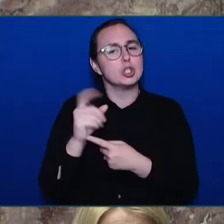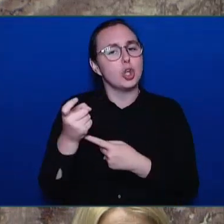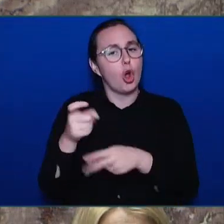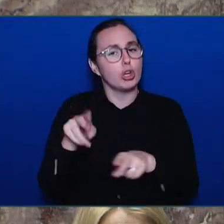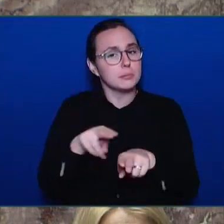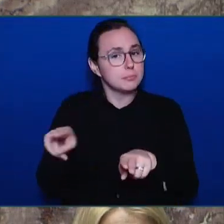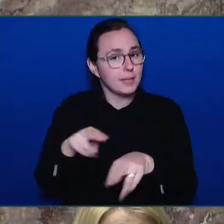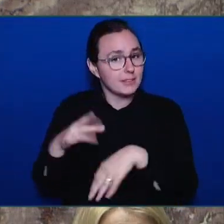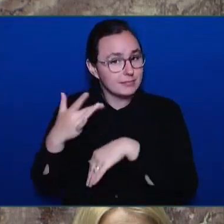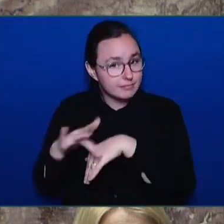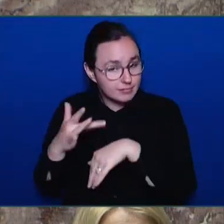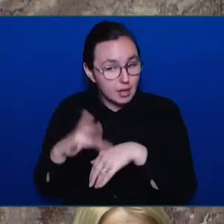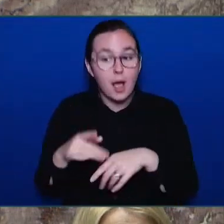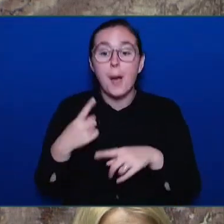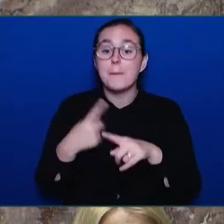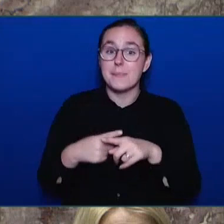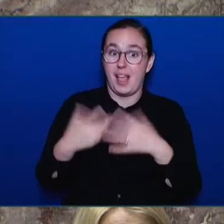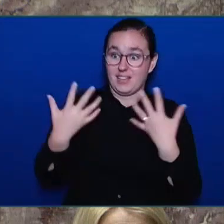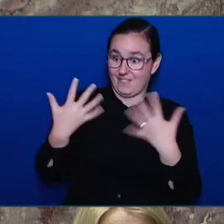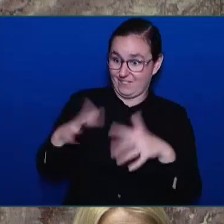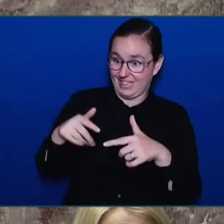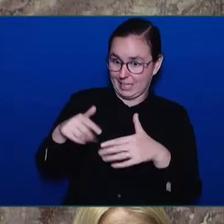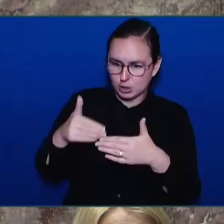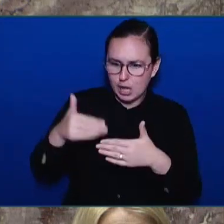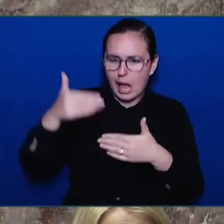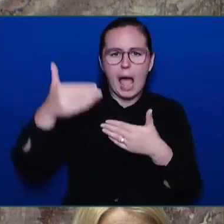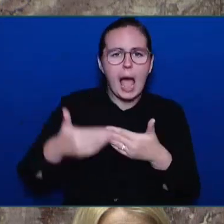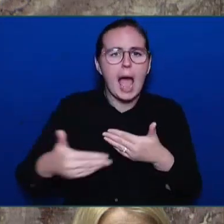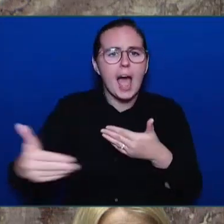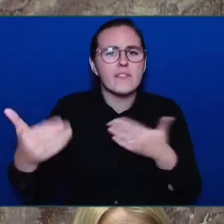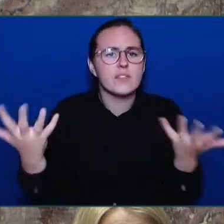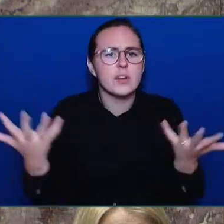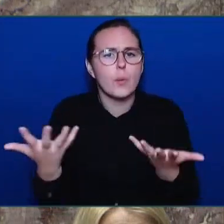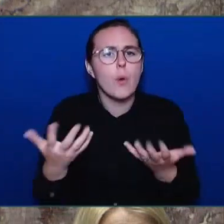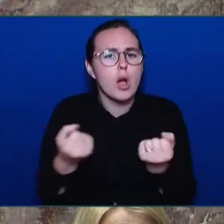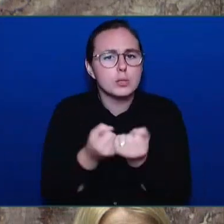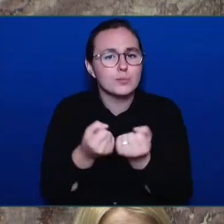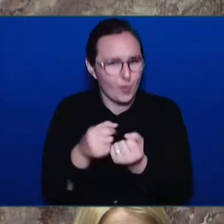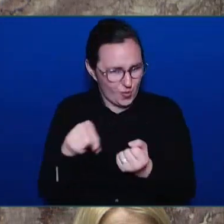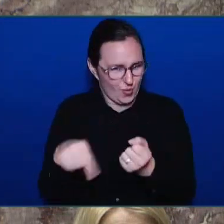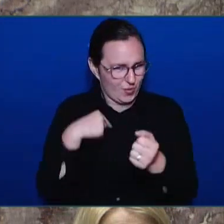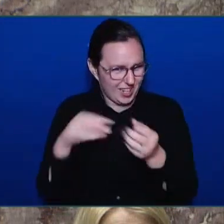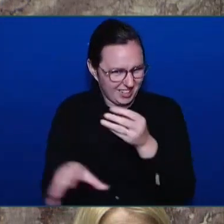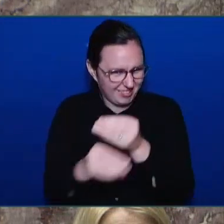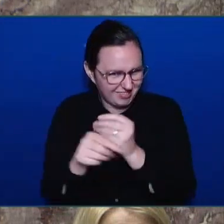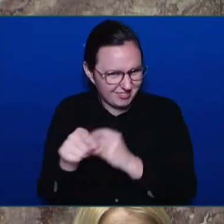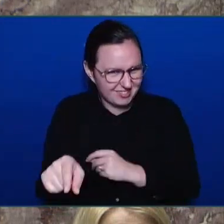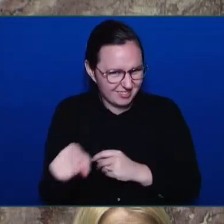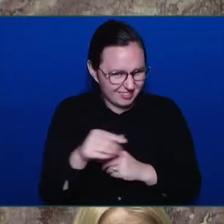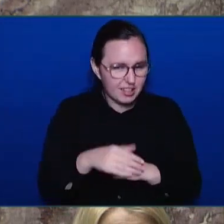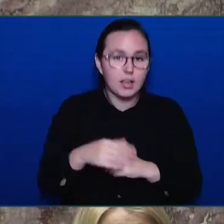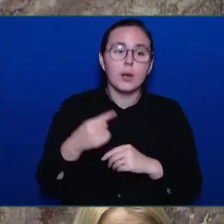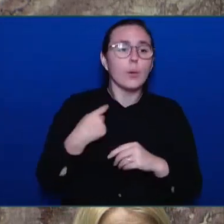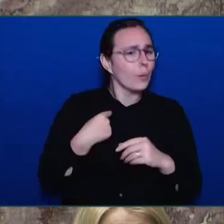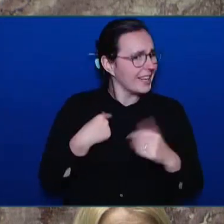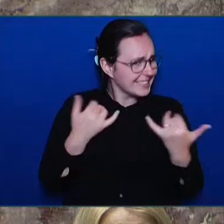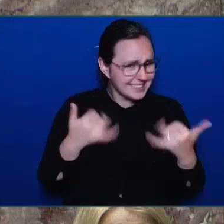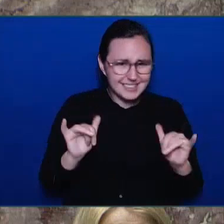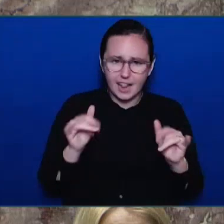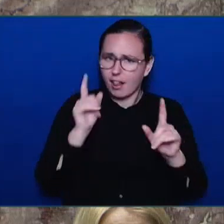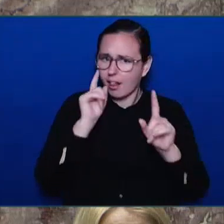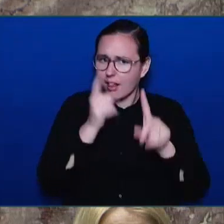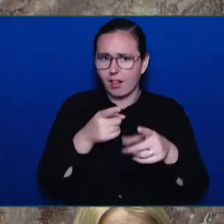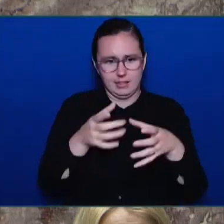building out those supports. And importantly, we are working on mechanisms to keep people alive so that we can get them to treatment, because we